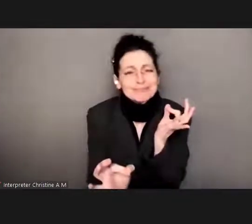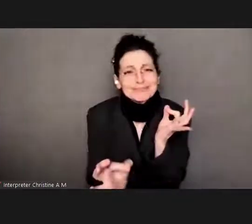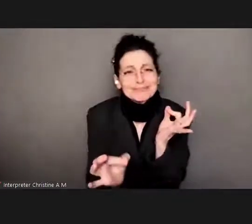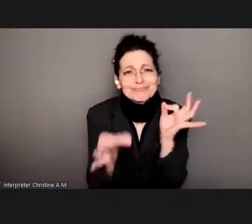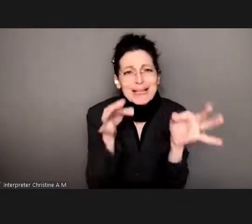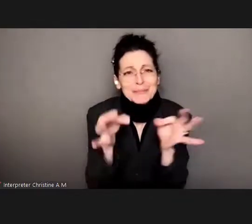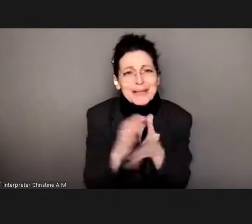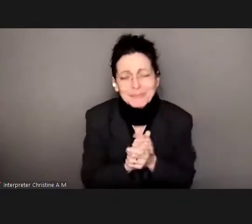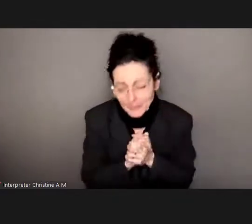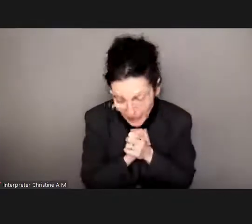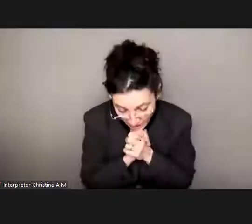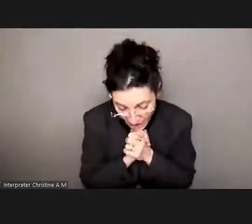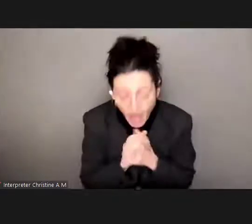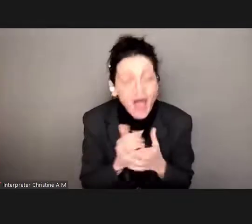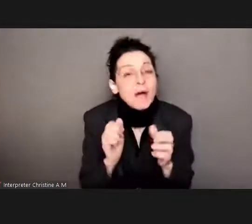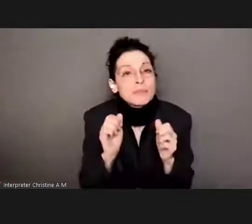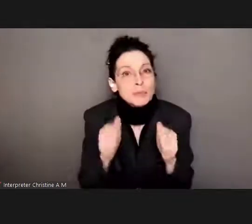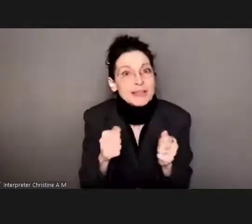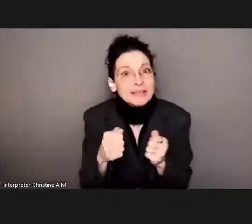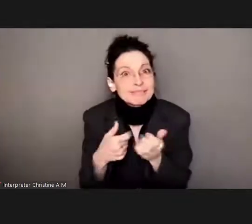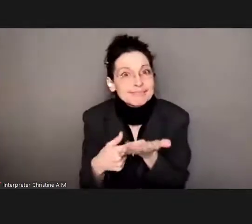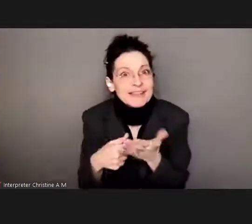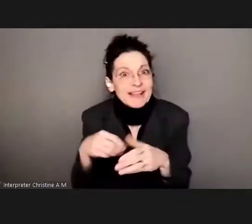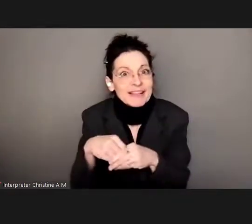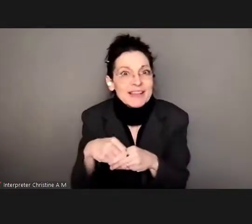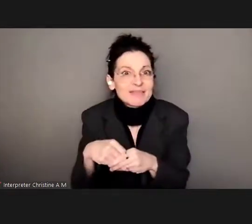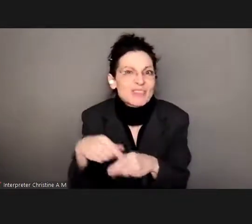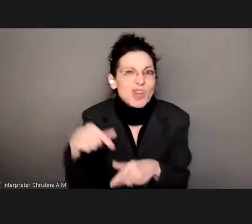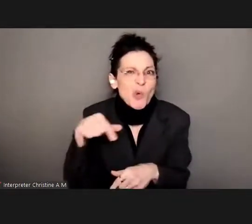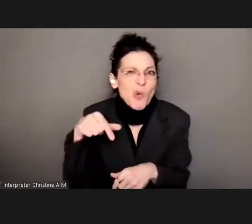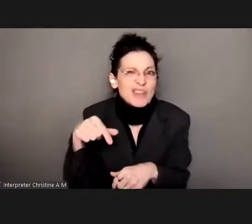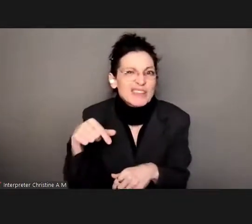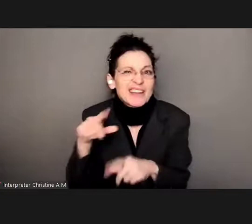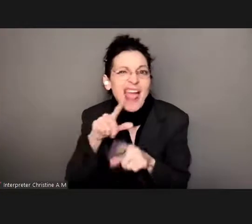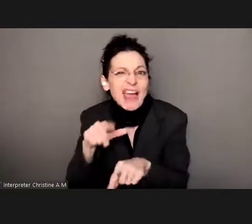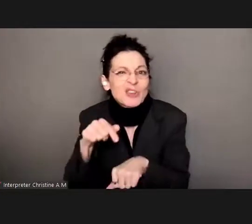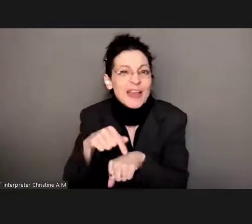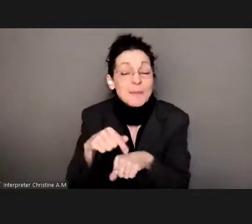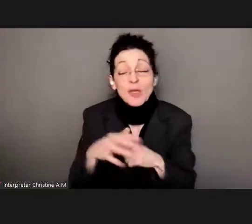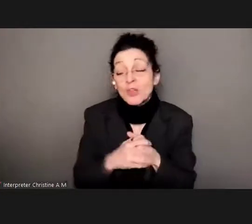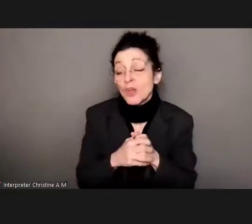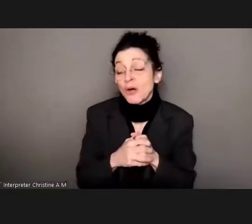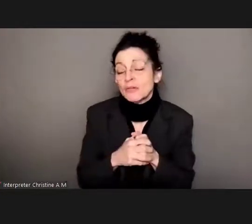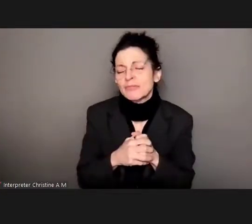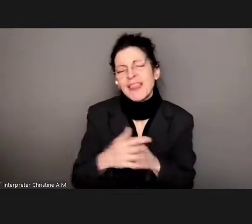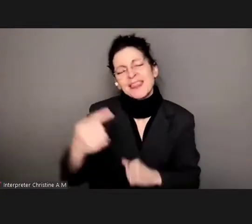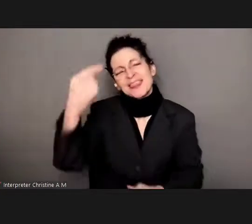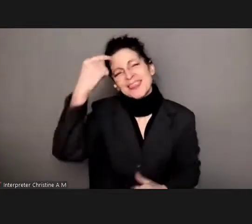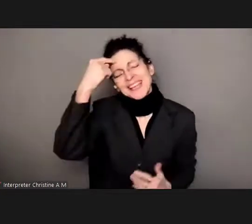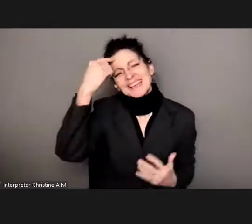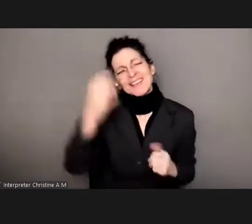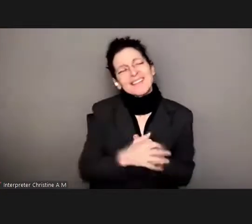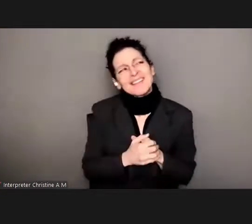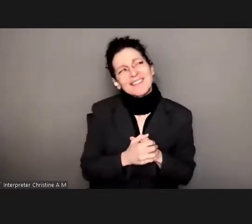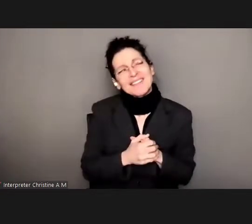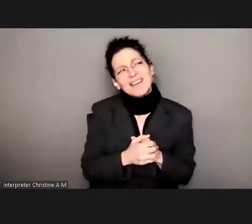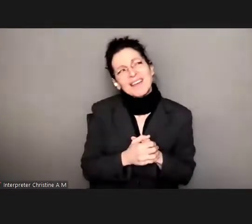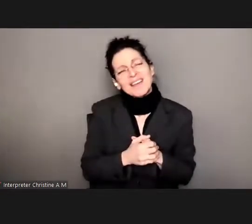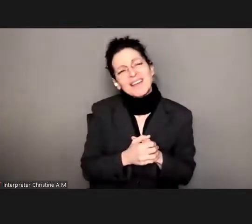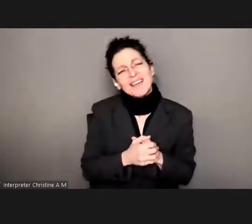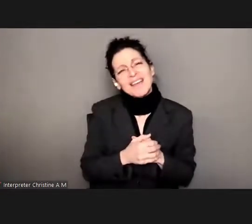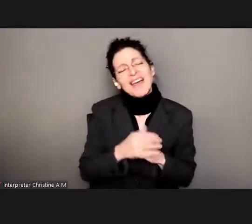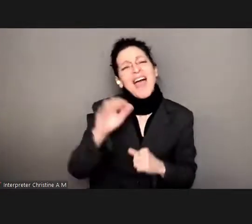address it more in Q&A. What are some seemingly unanswerable questions or conundrums about